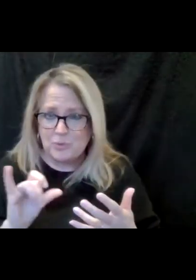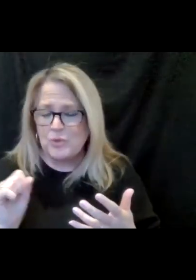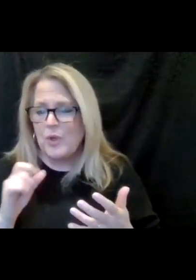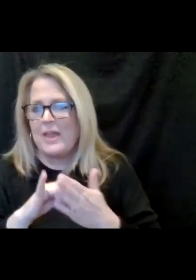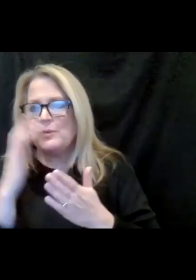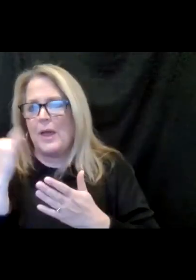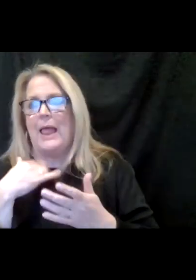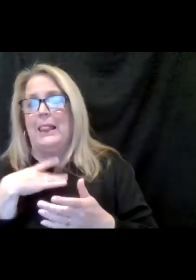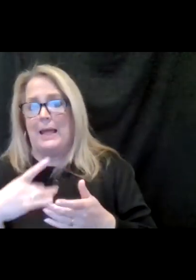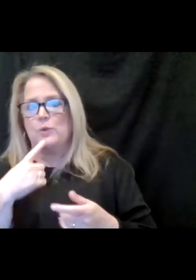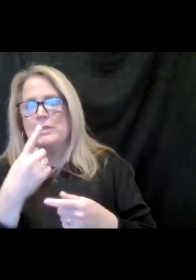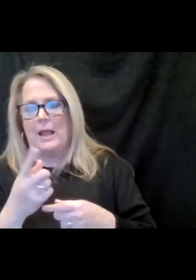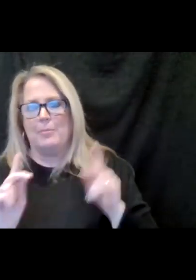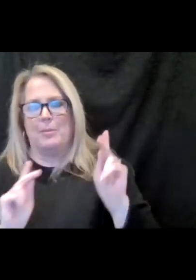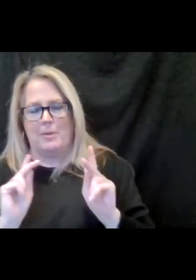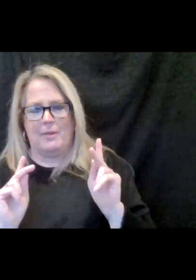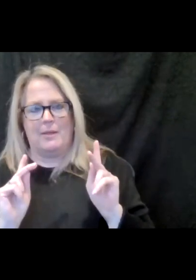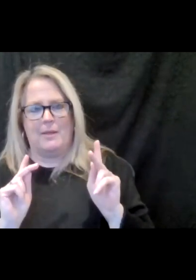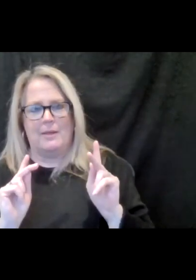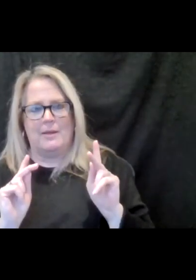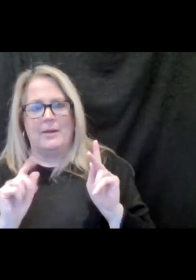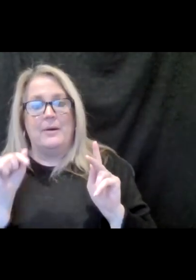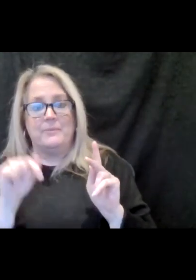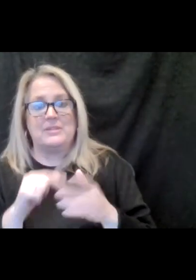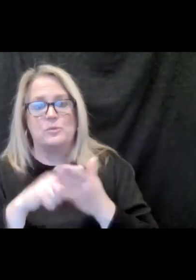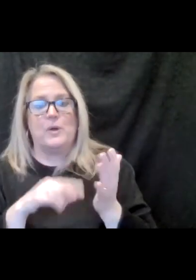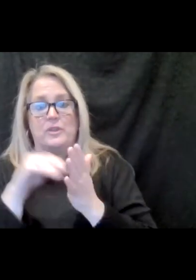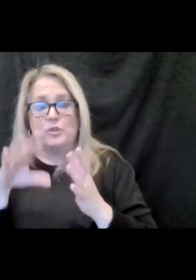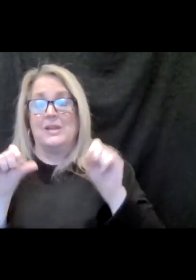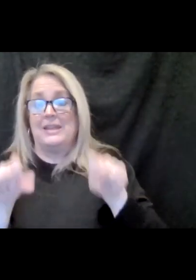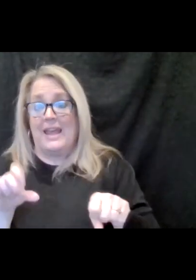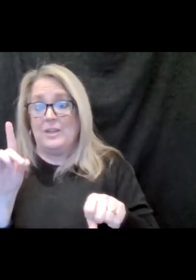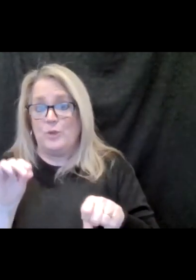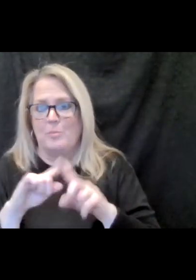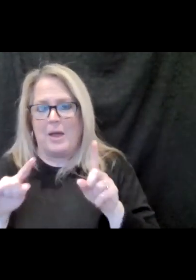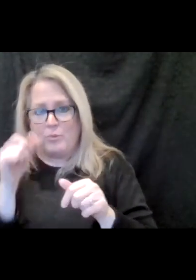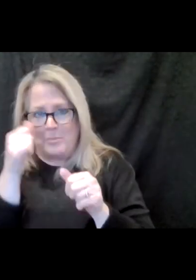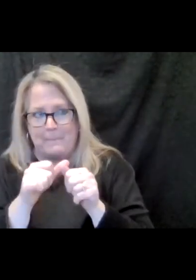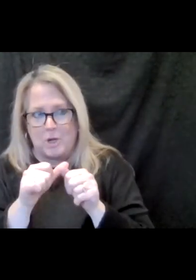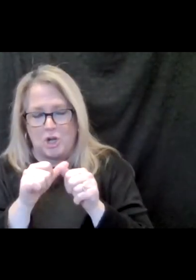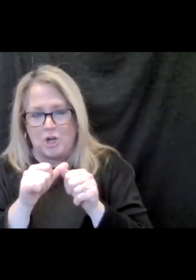I like telling people the student can do, but you got to remember what